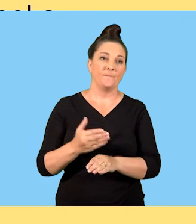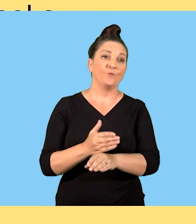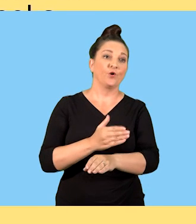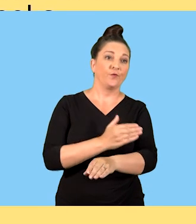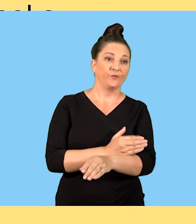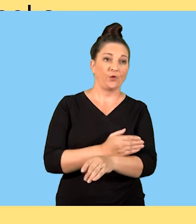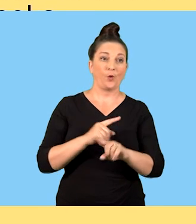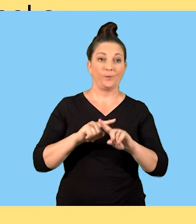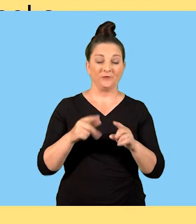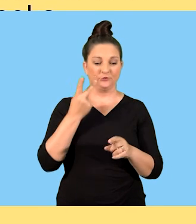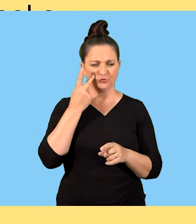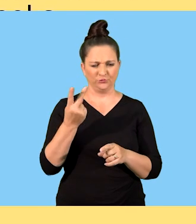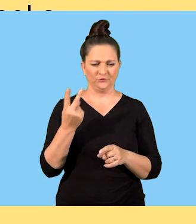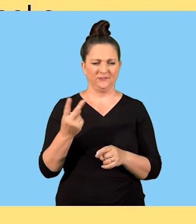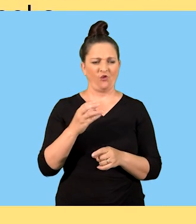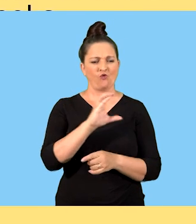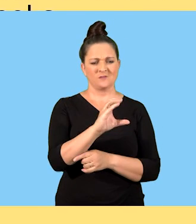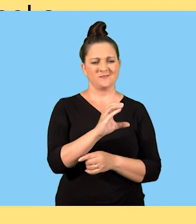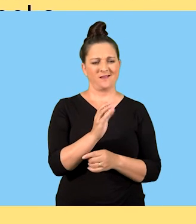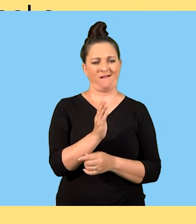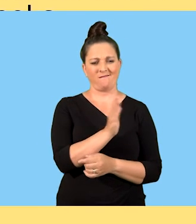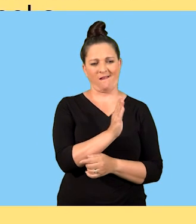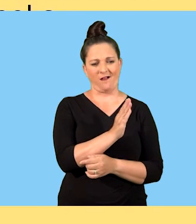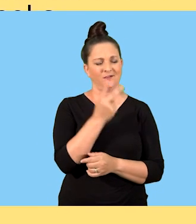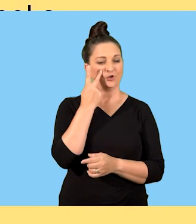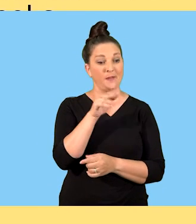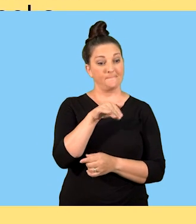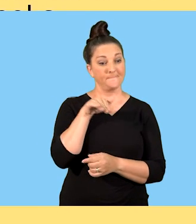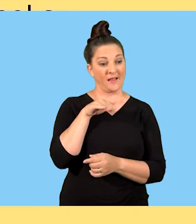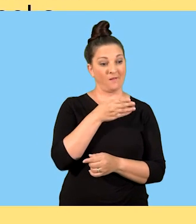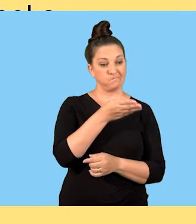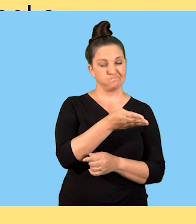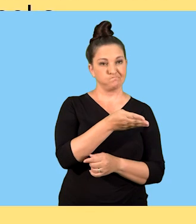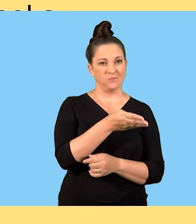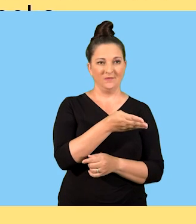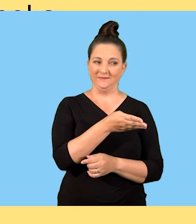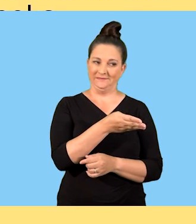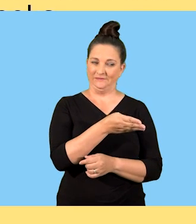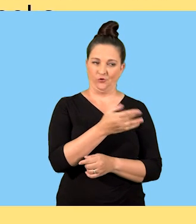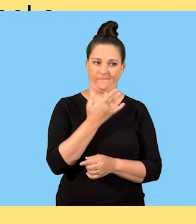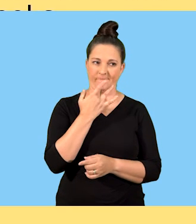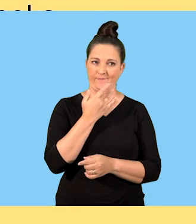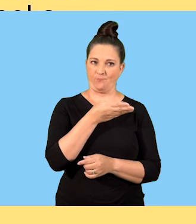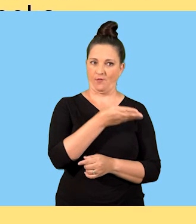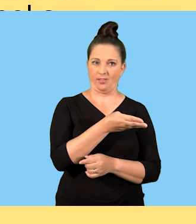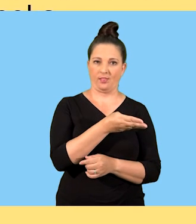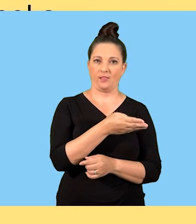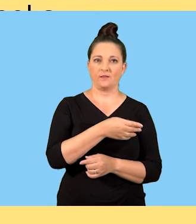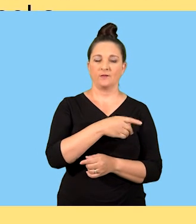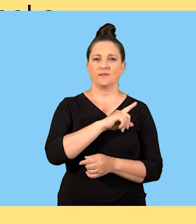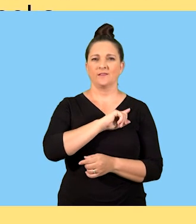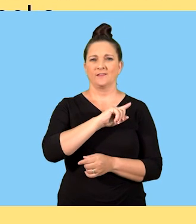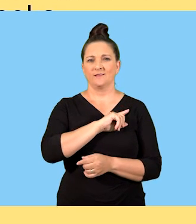see bank on the credit side, that means your bank is unfavorable. That